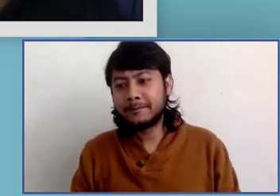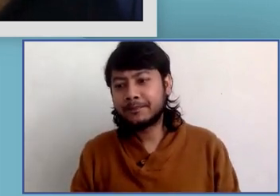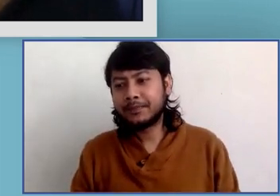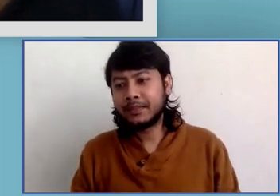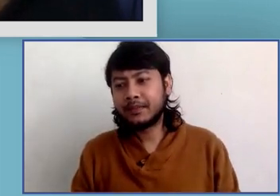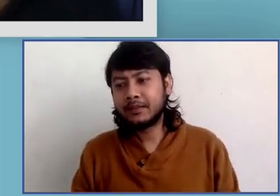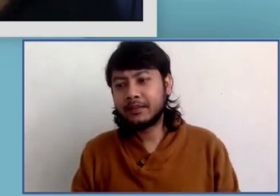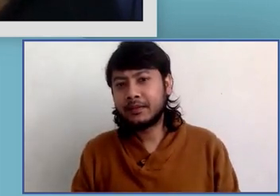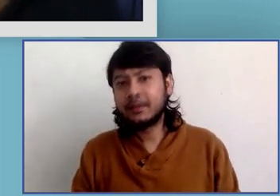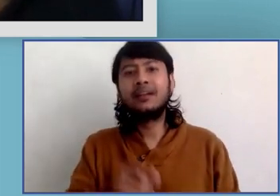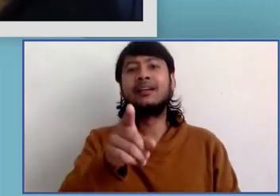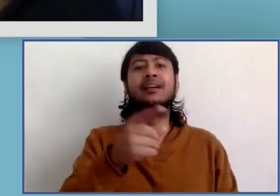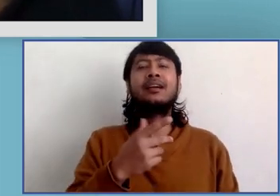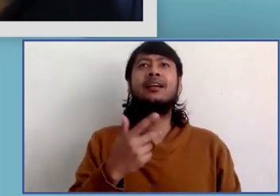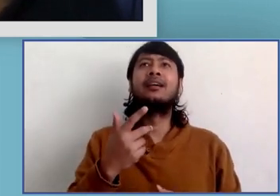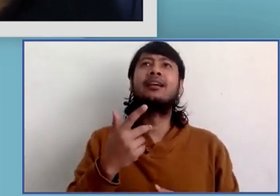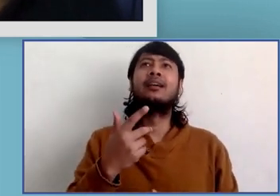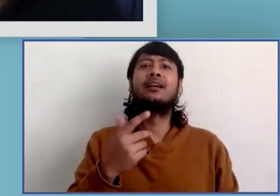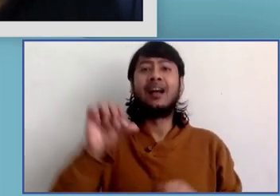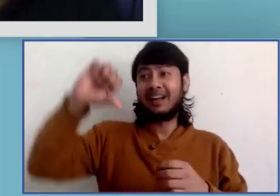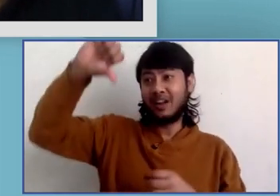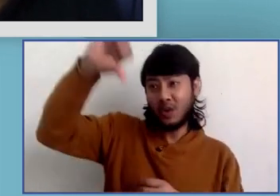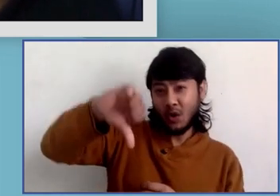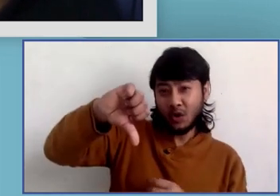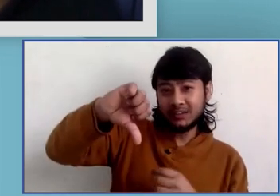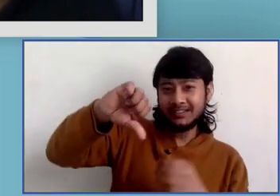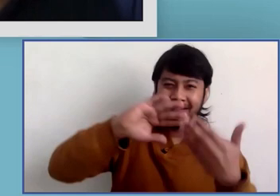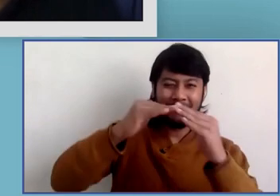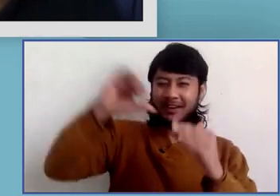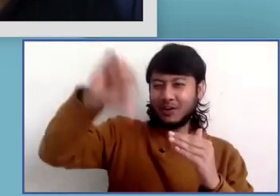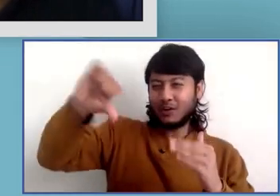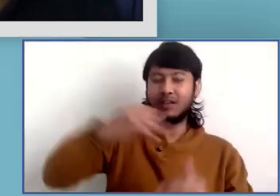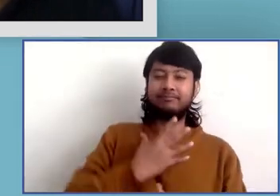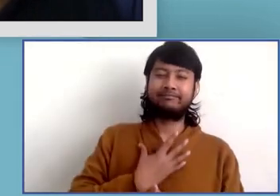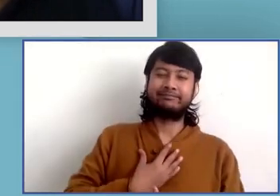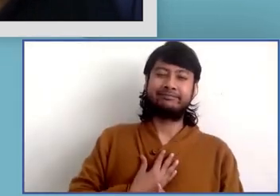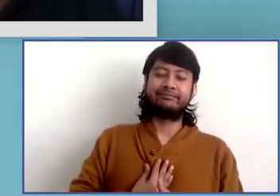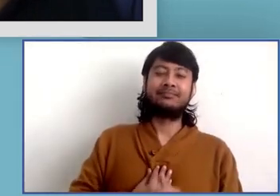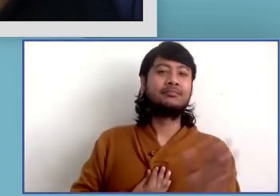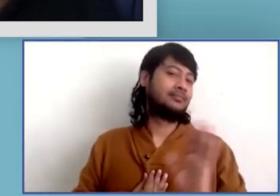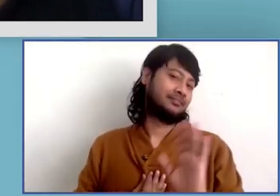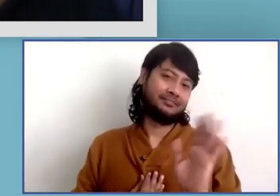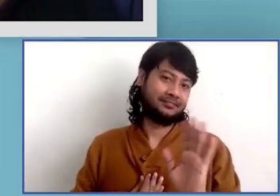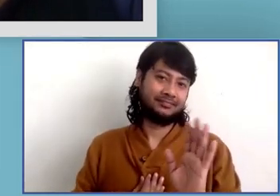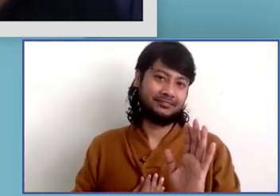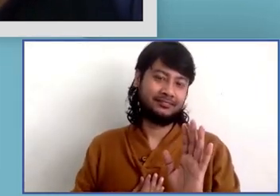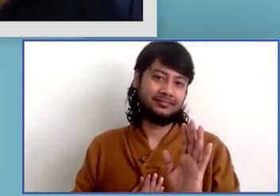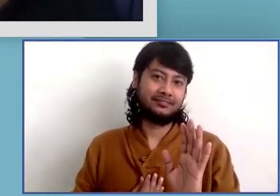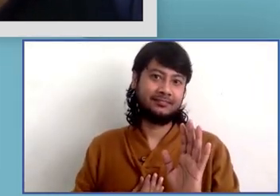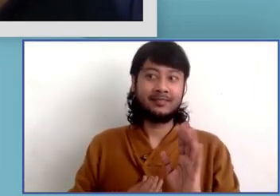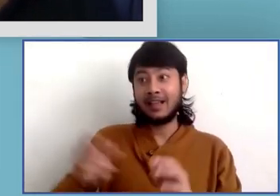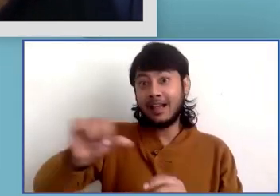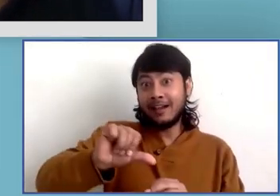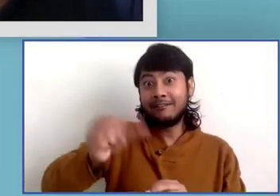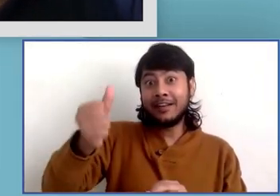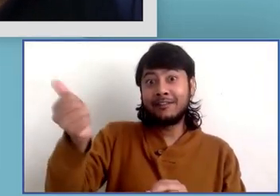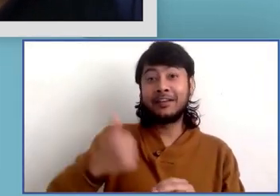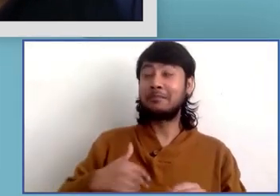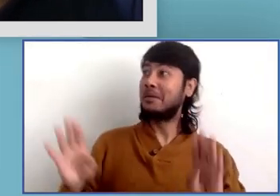Don't be disheartened by defeat and don't give yourself too much credit for